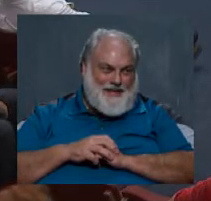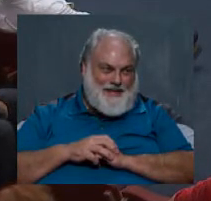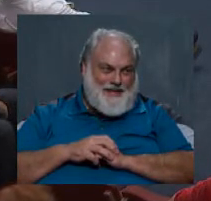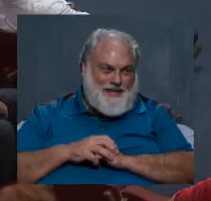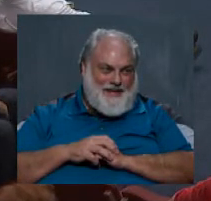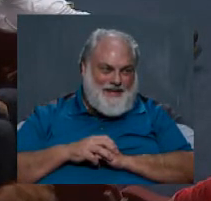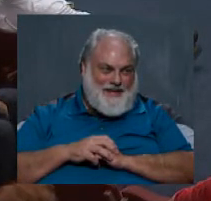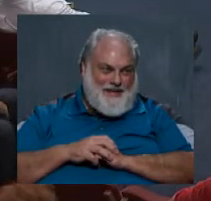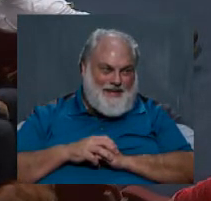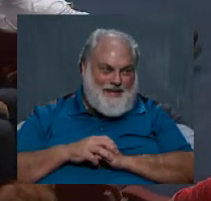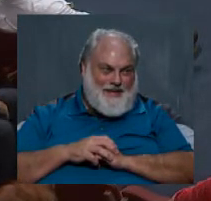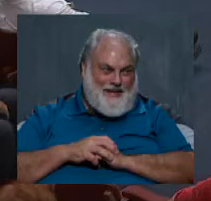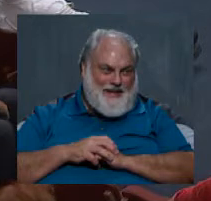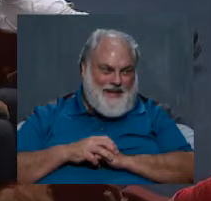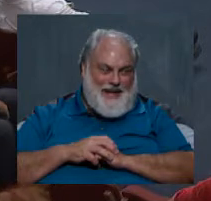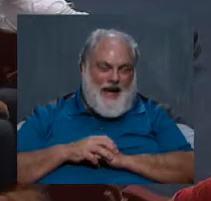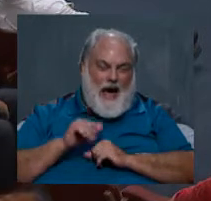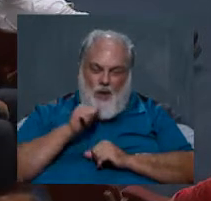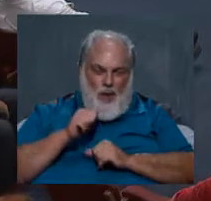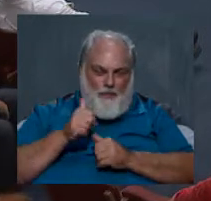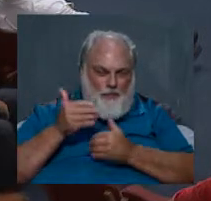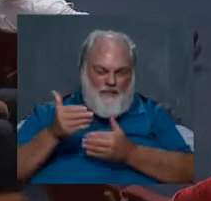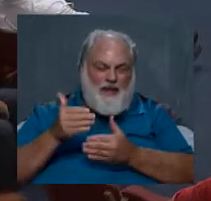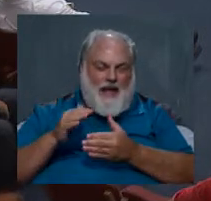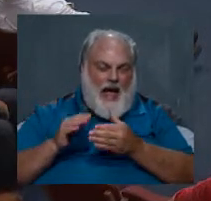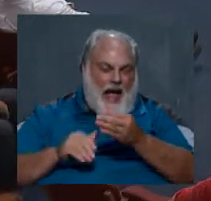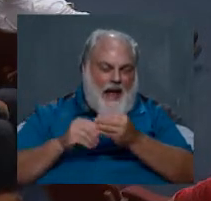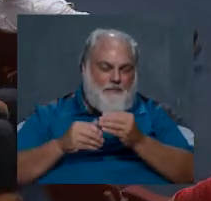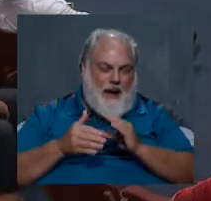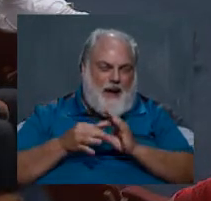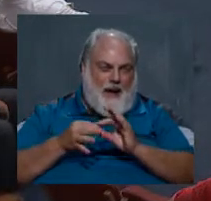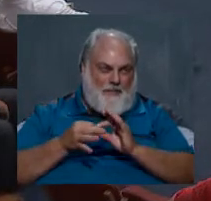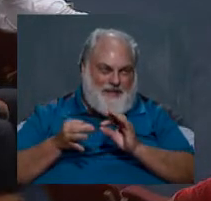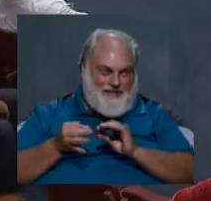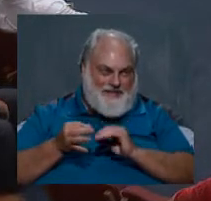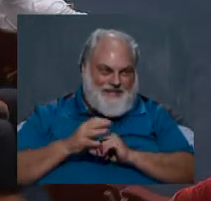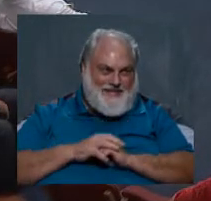and I won't move for the calling a question until I make some comments.